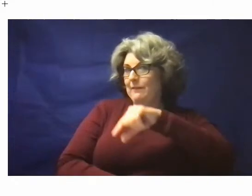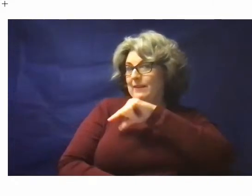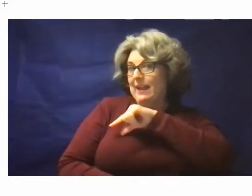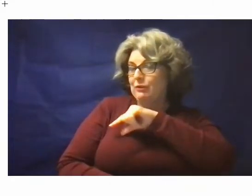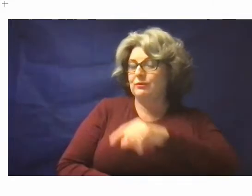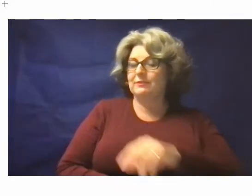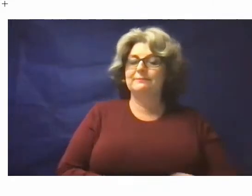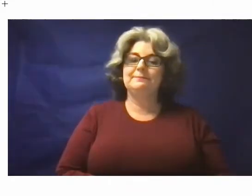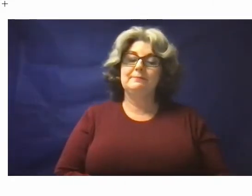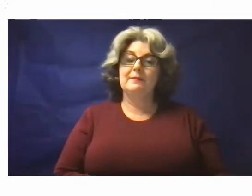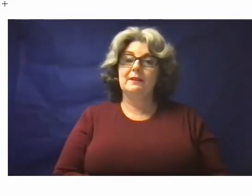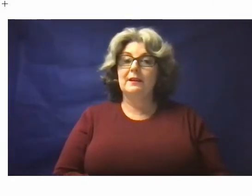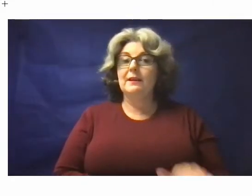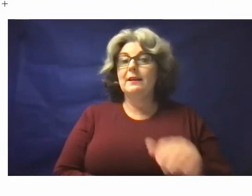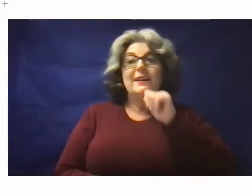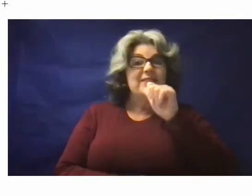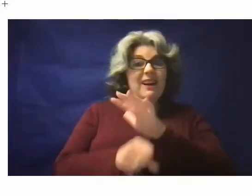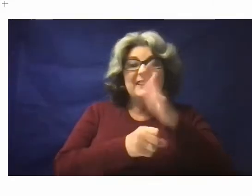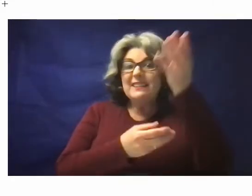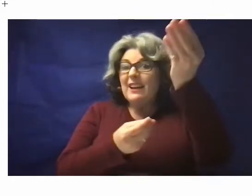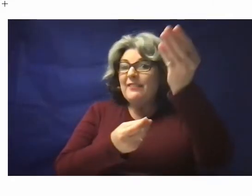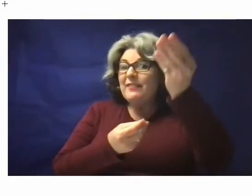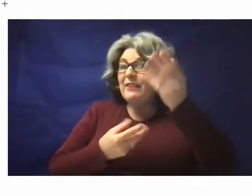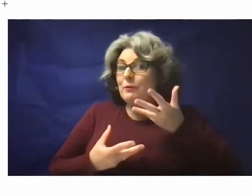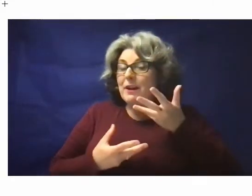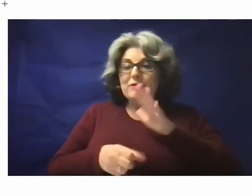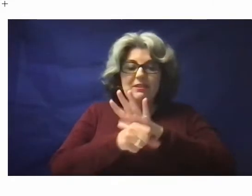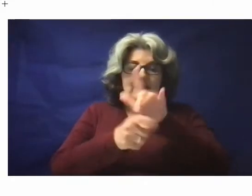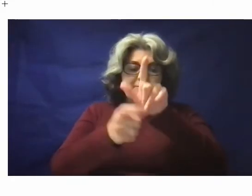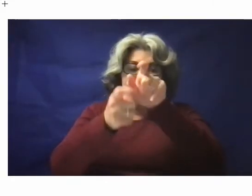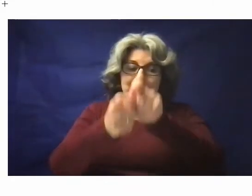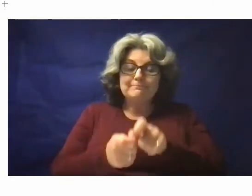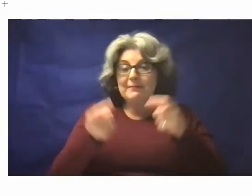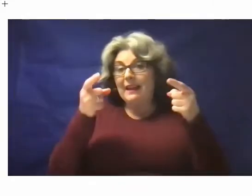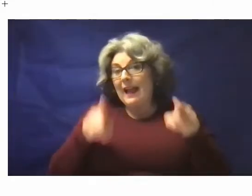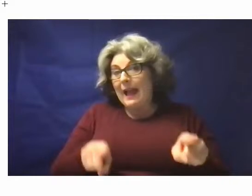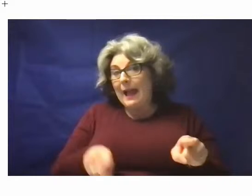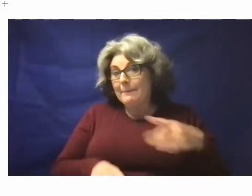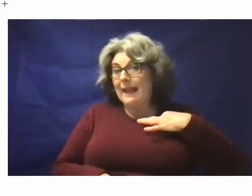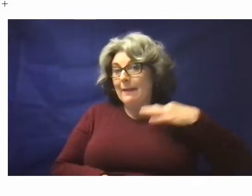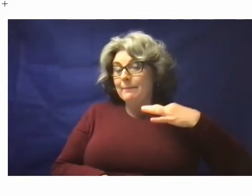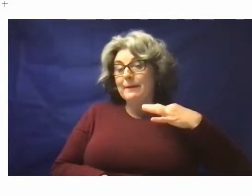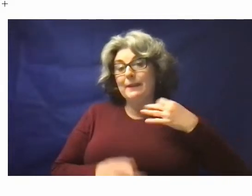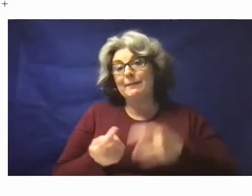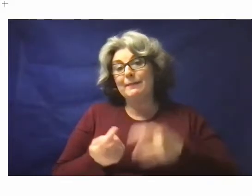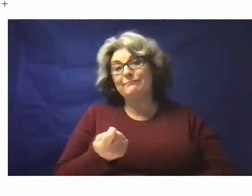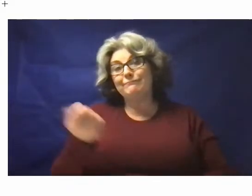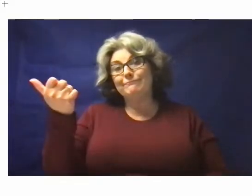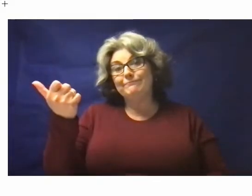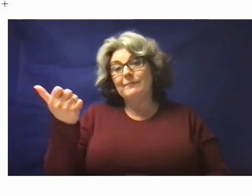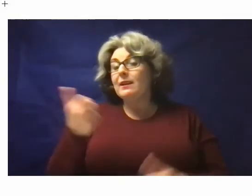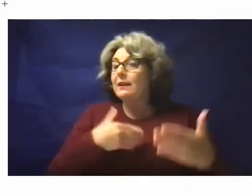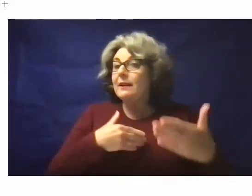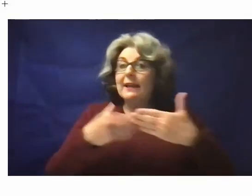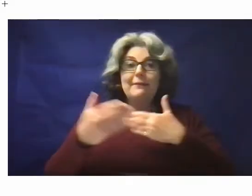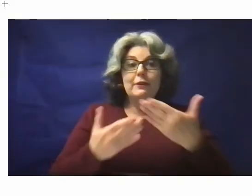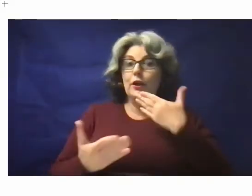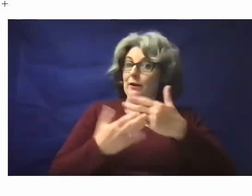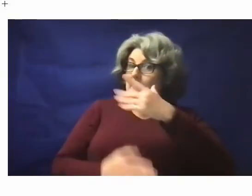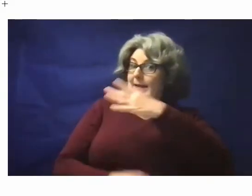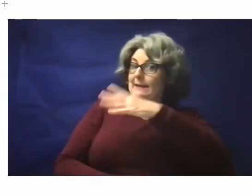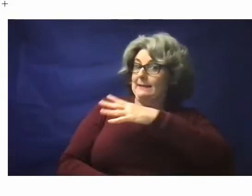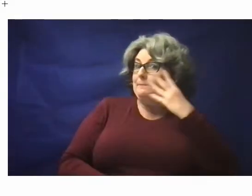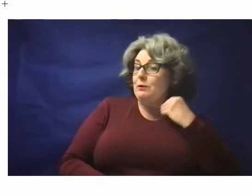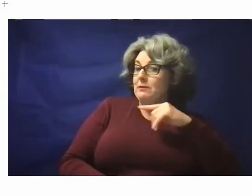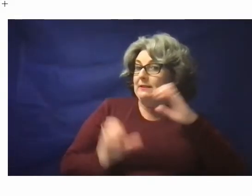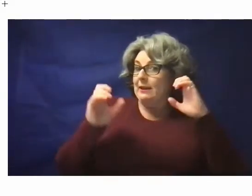enough information or sufficient details could result in your application being screened out, even if you have the experience and education required